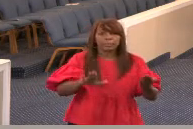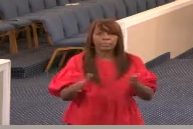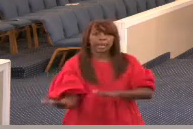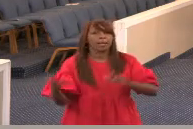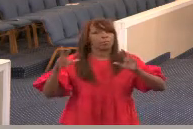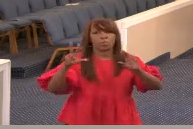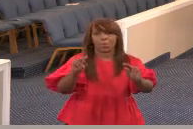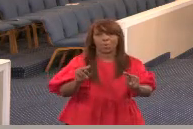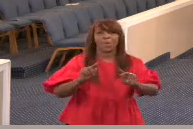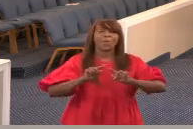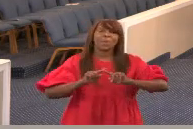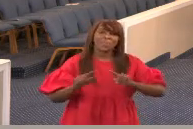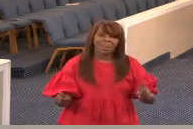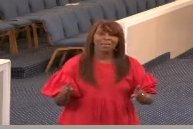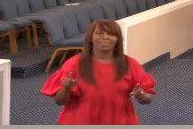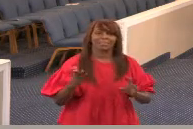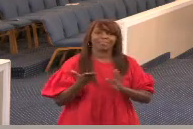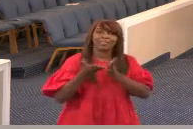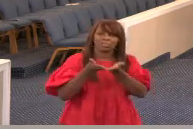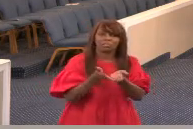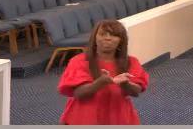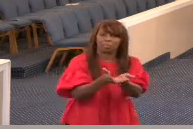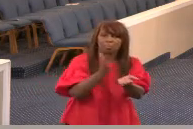but of the ship.